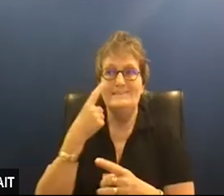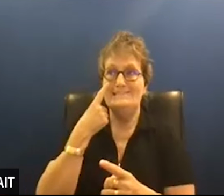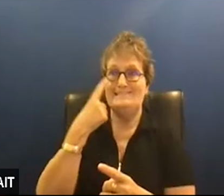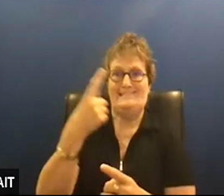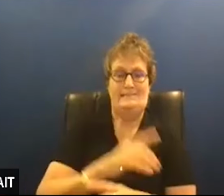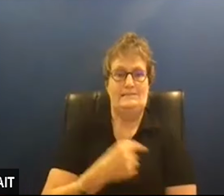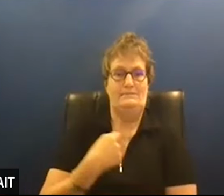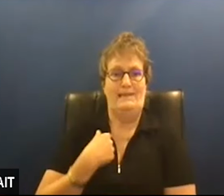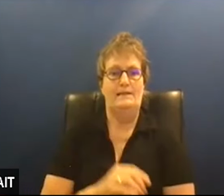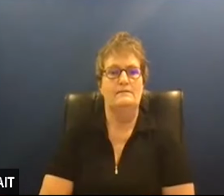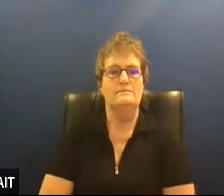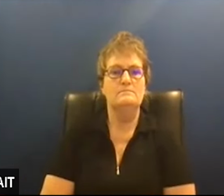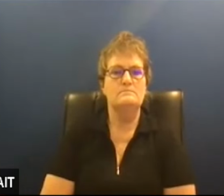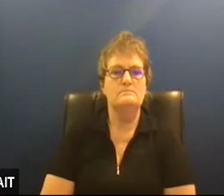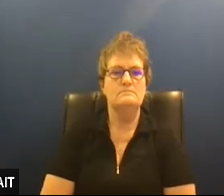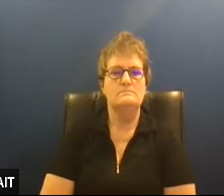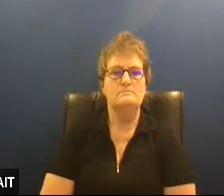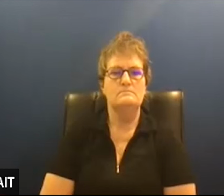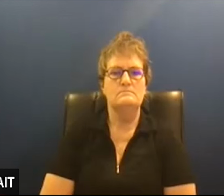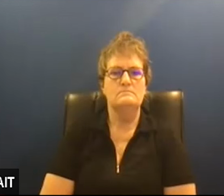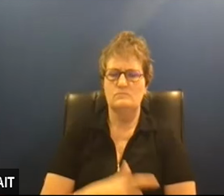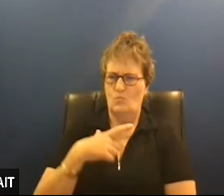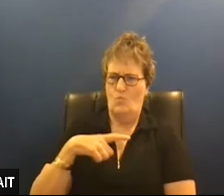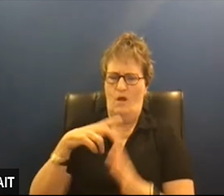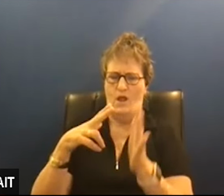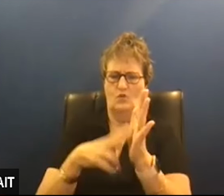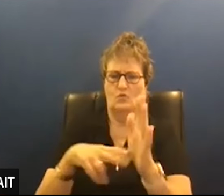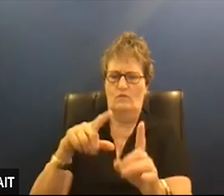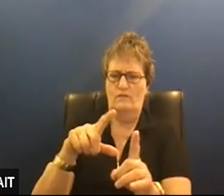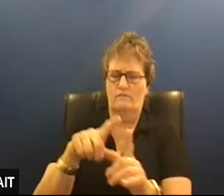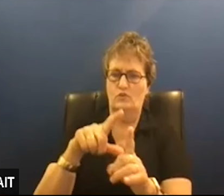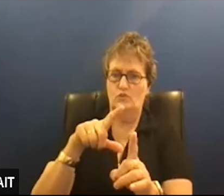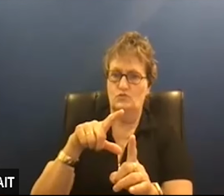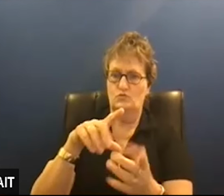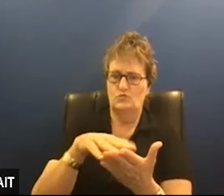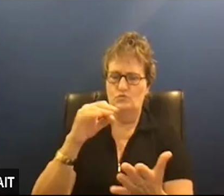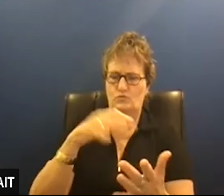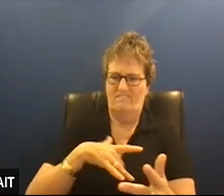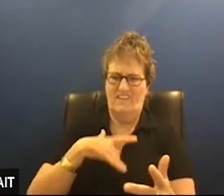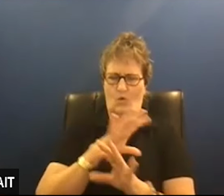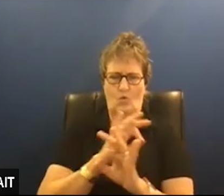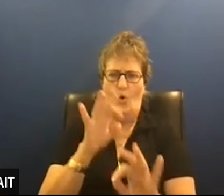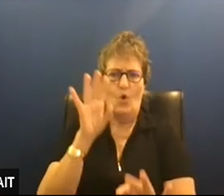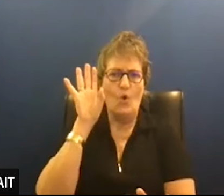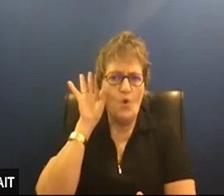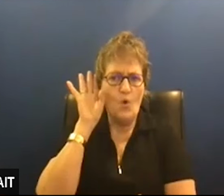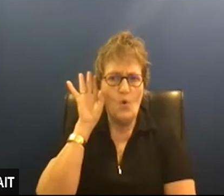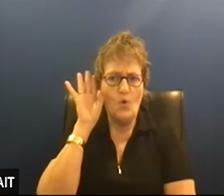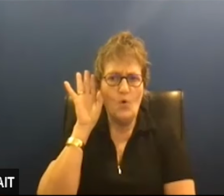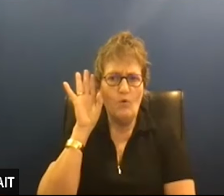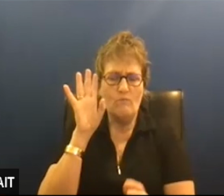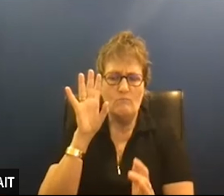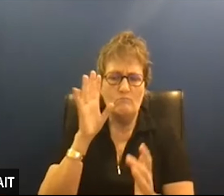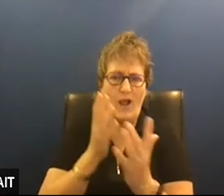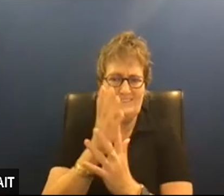students felt like no action had been taken for the inaccessibility issues they face before the Diversified